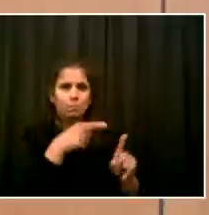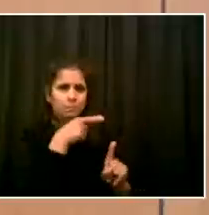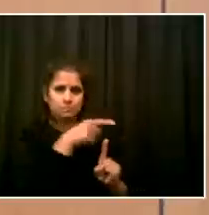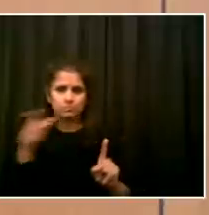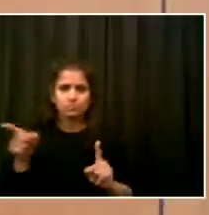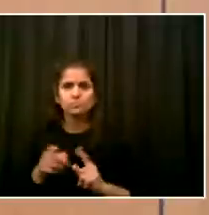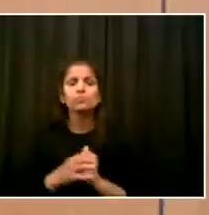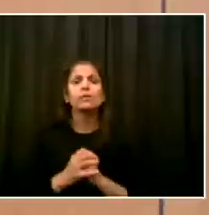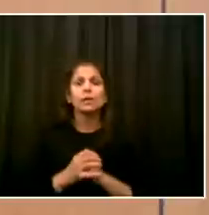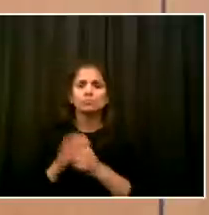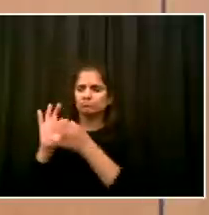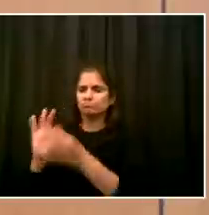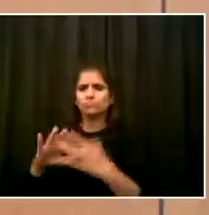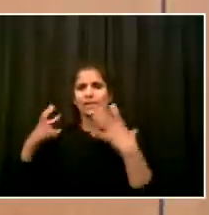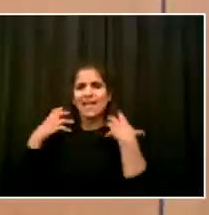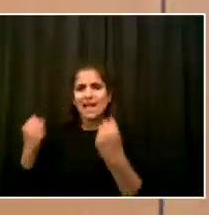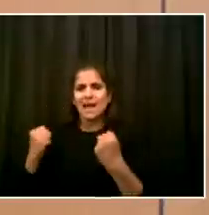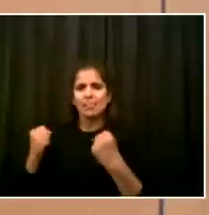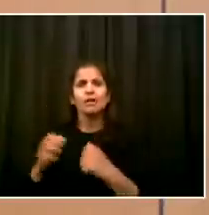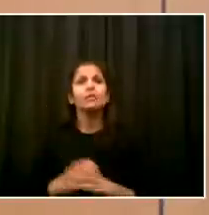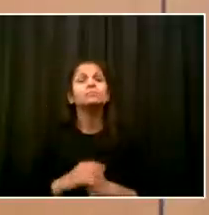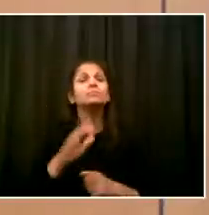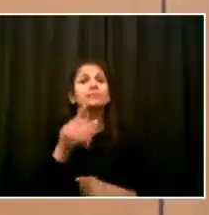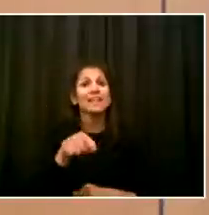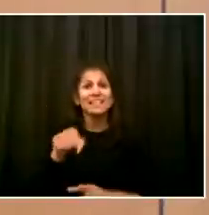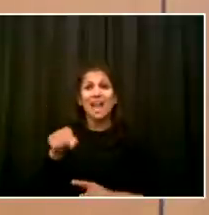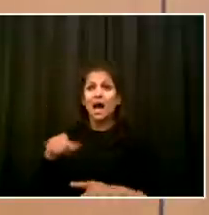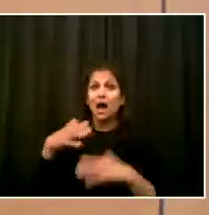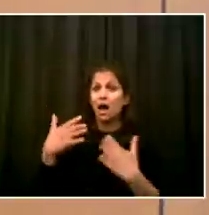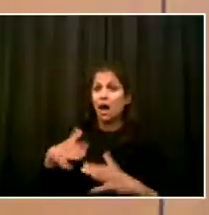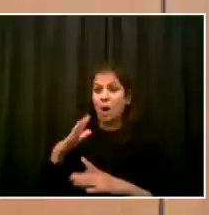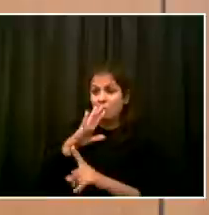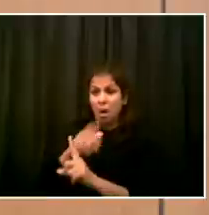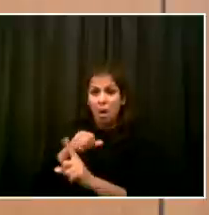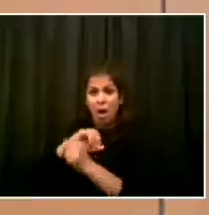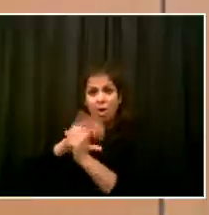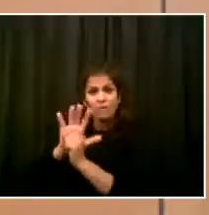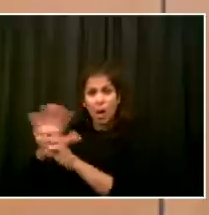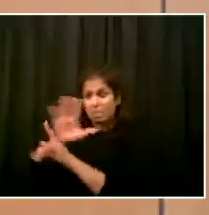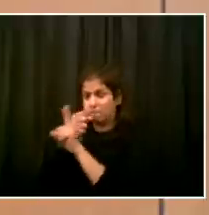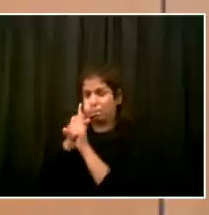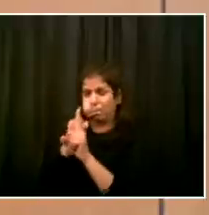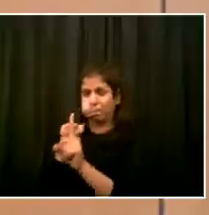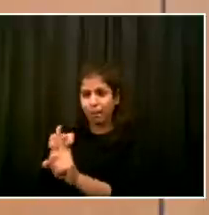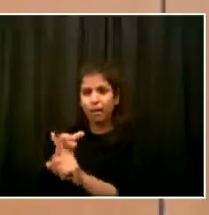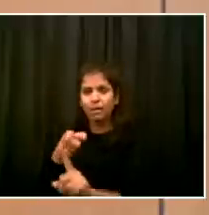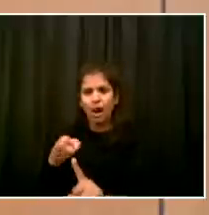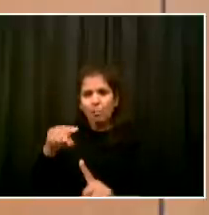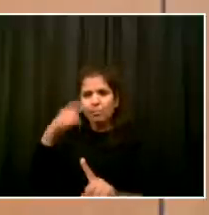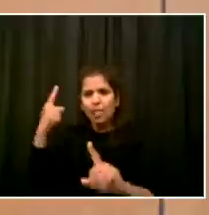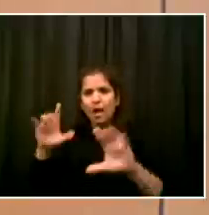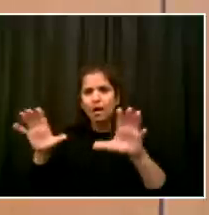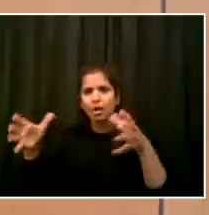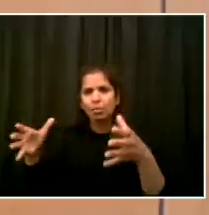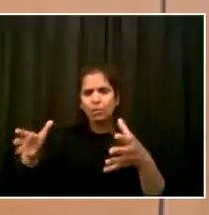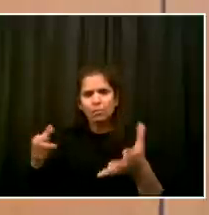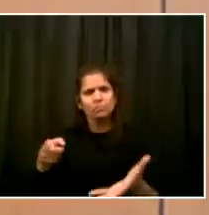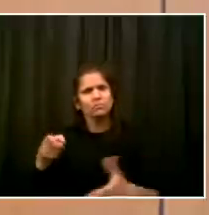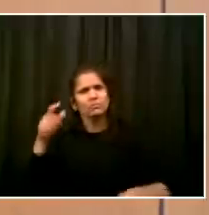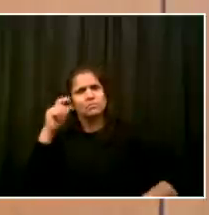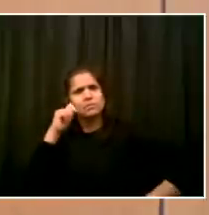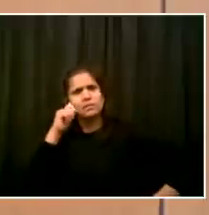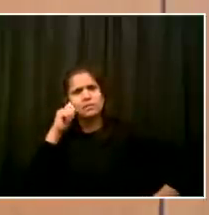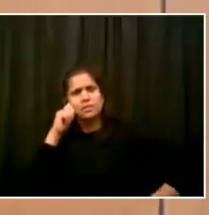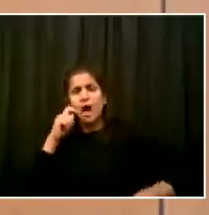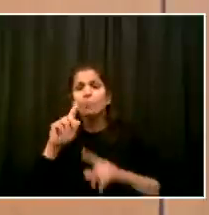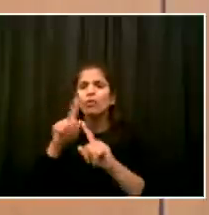of decades of disinvestment driven by structural racism. And even though this administration